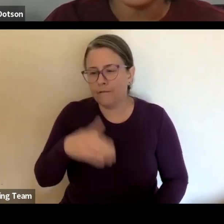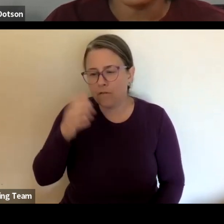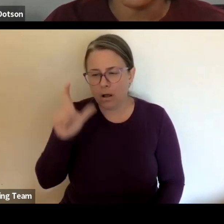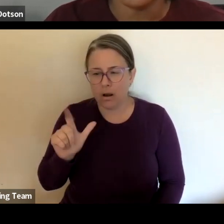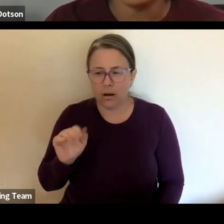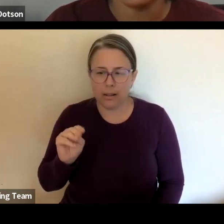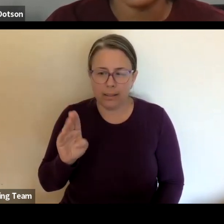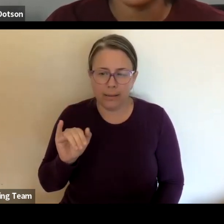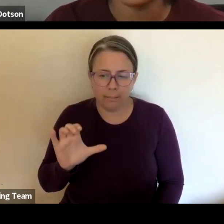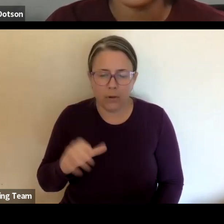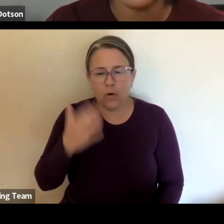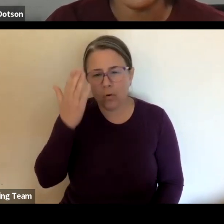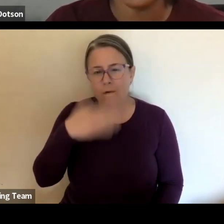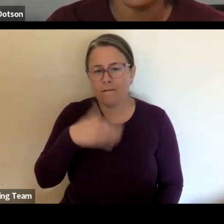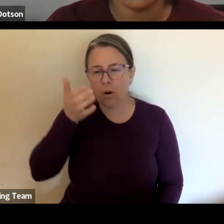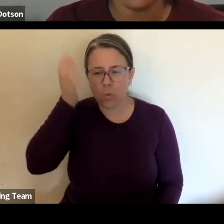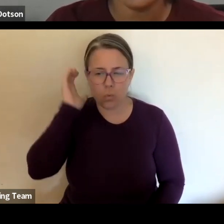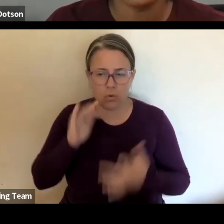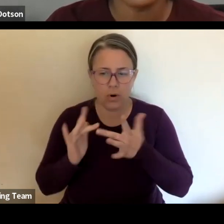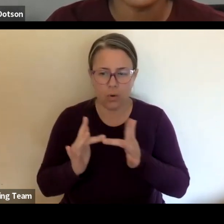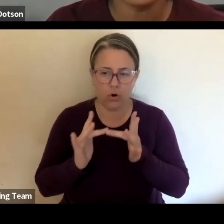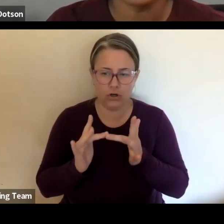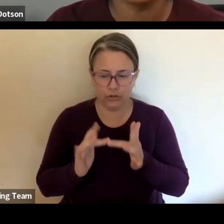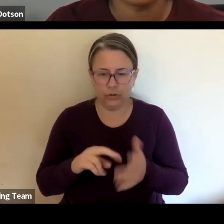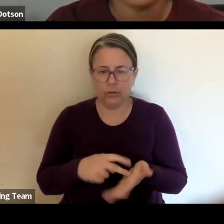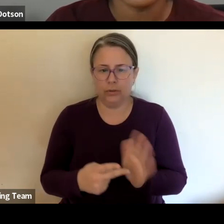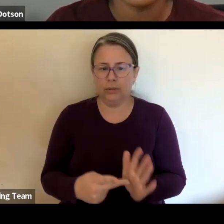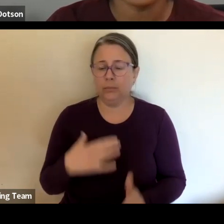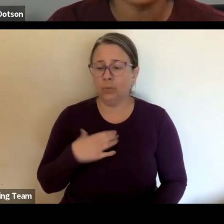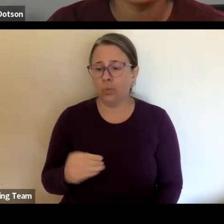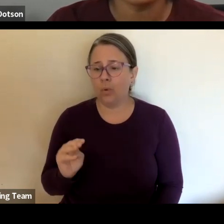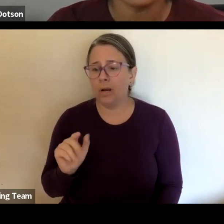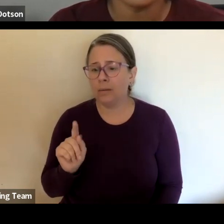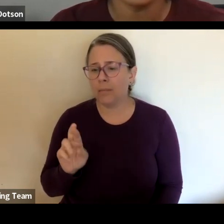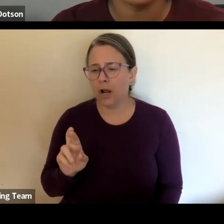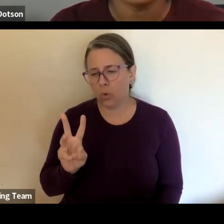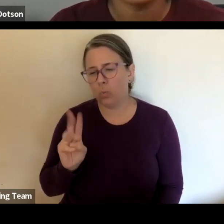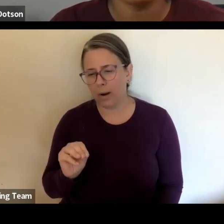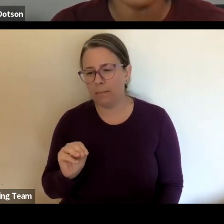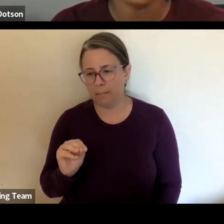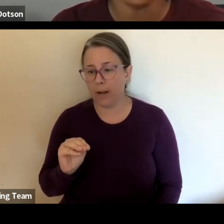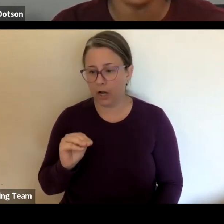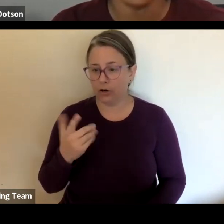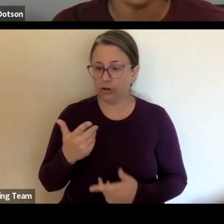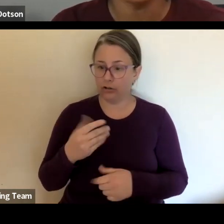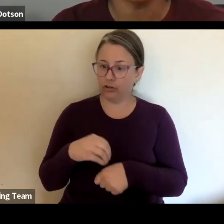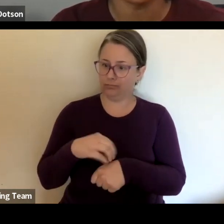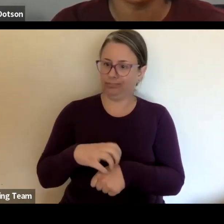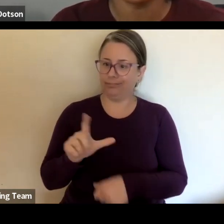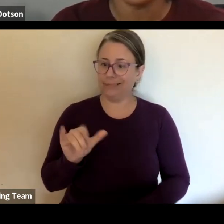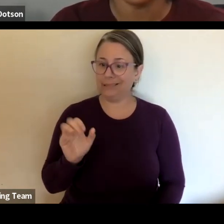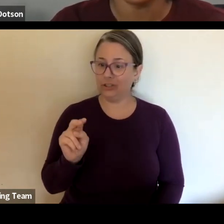And so the white matter lesions that I mentioned in a previous slide are really what we see as the